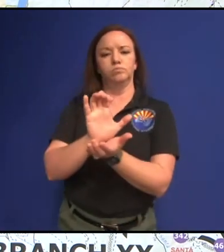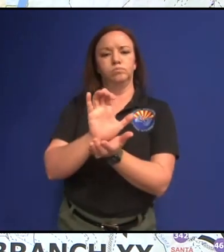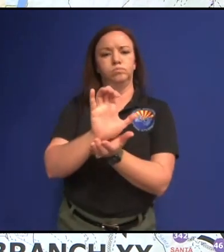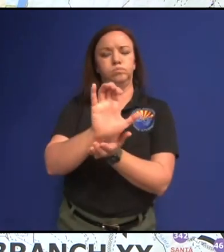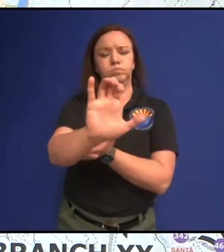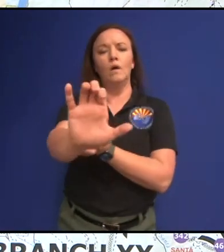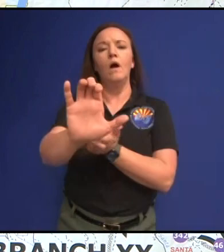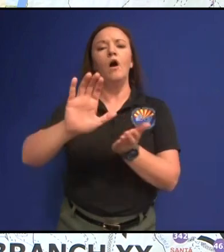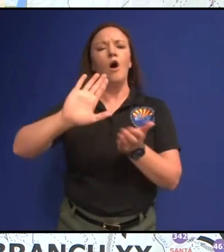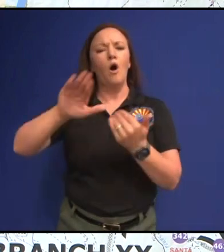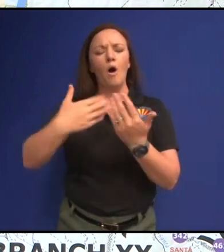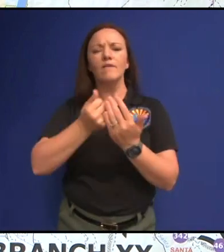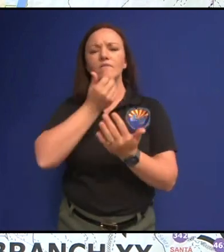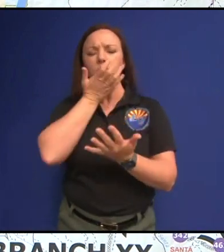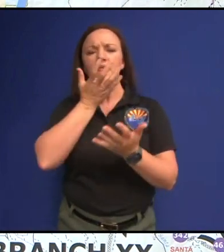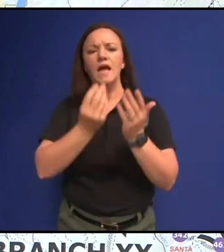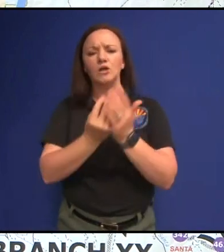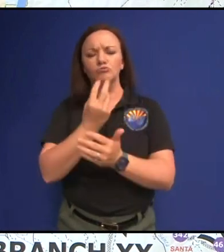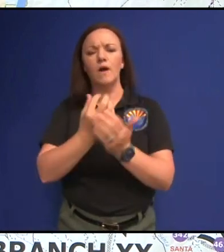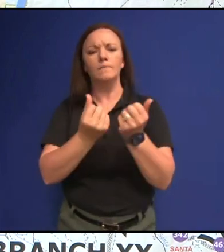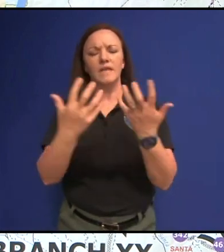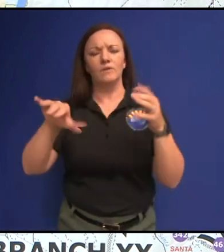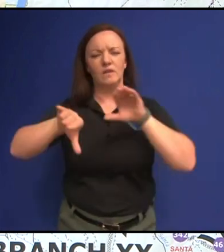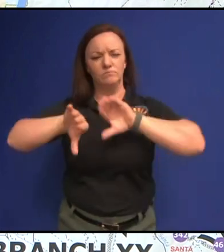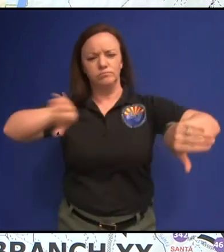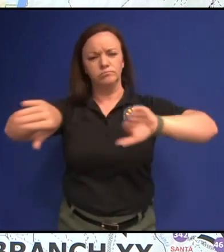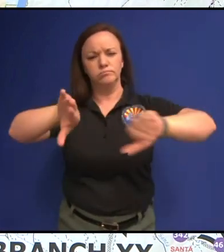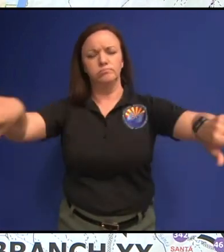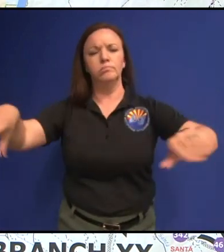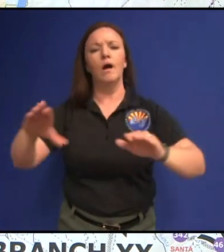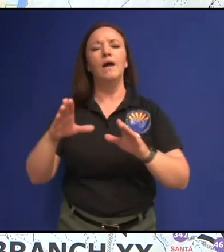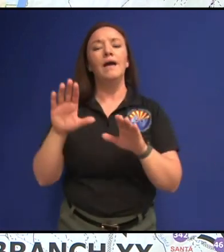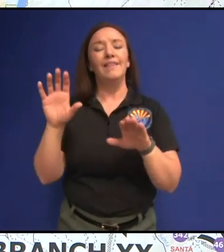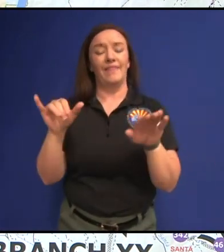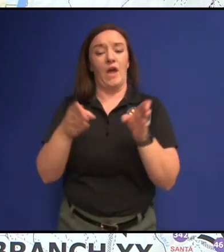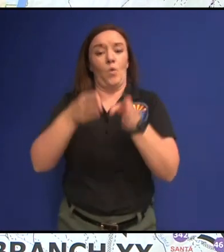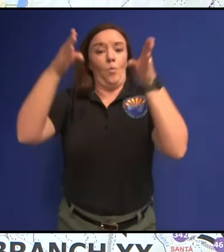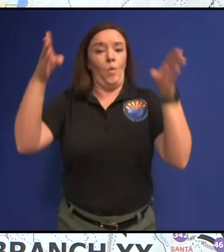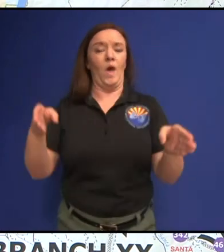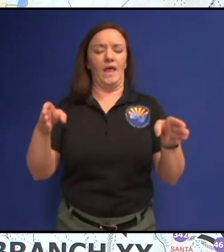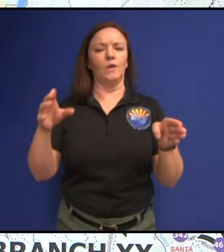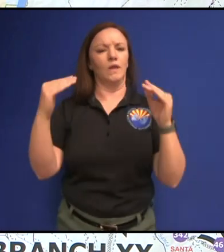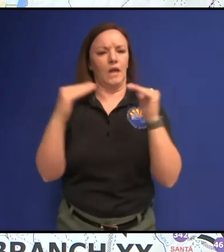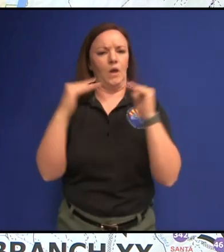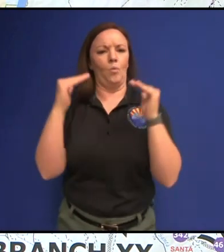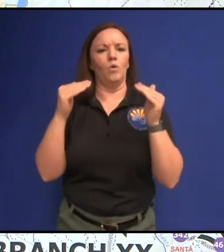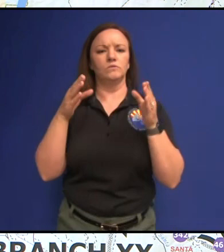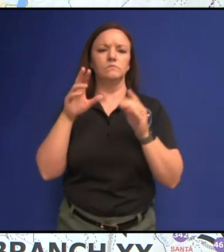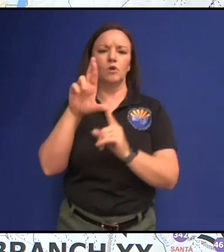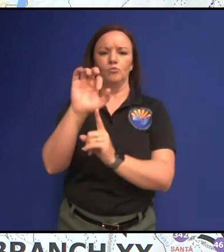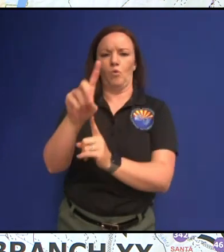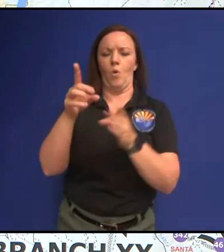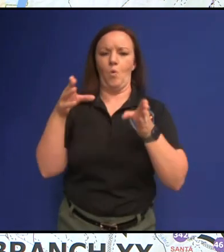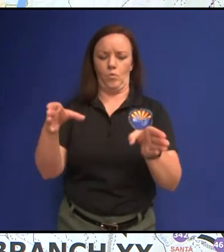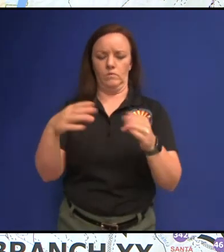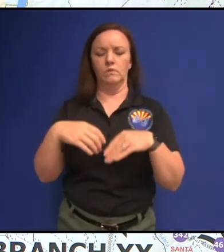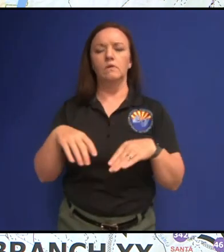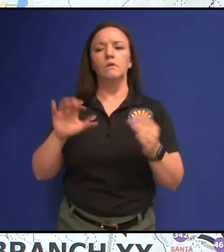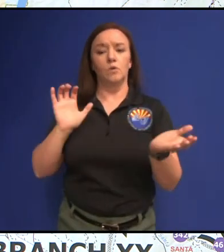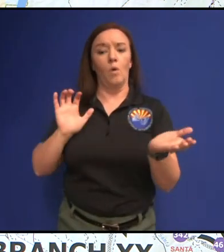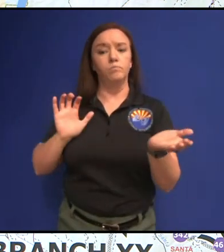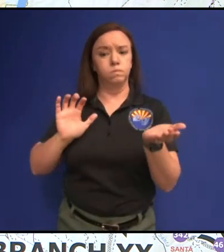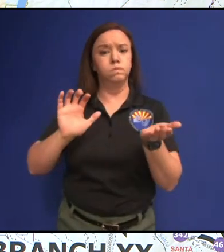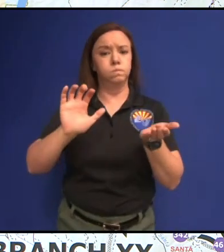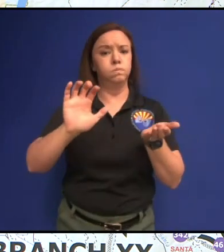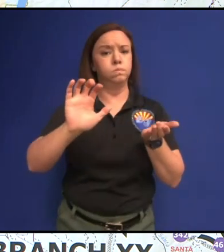and then before you can start moving all the other equipment in there, you actually have to make that into a passable road. And not a road